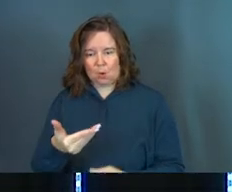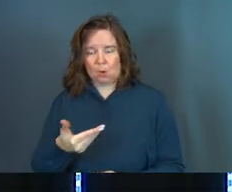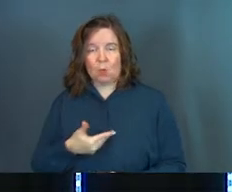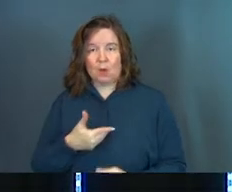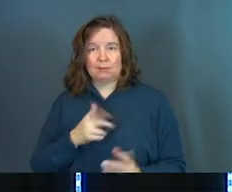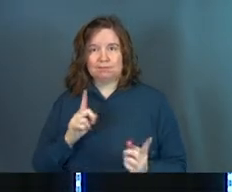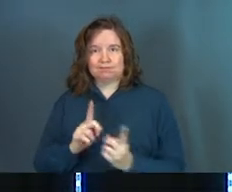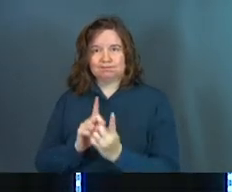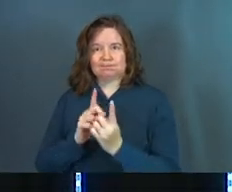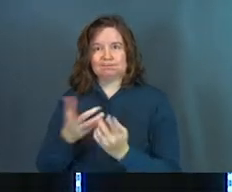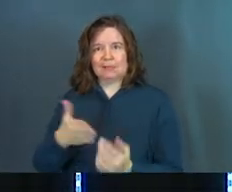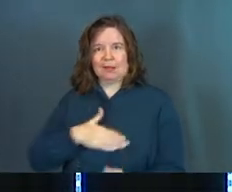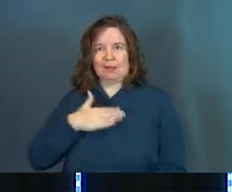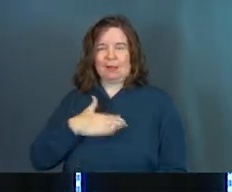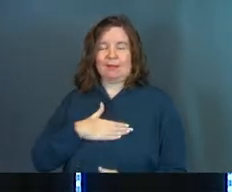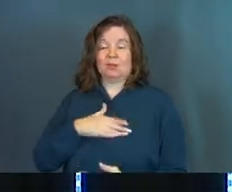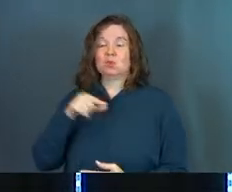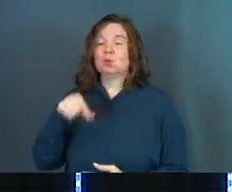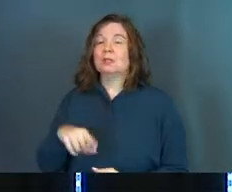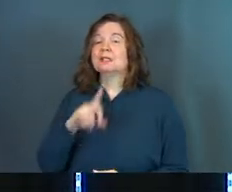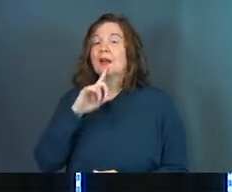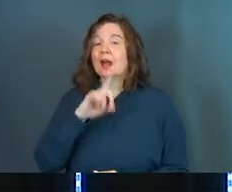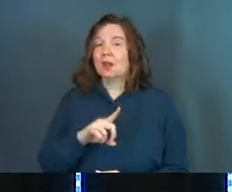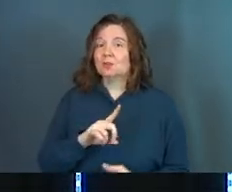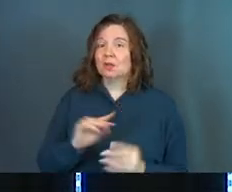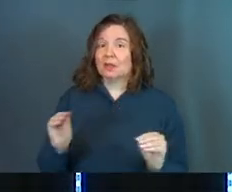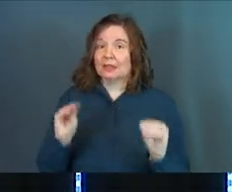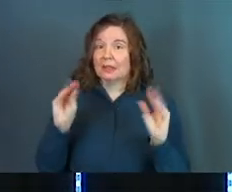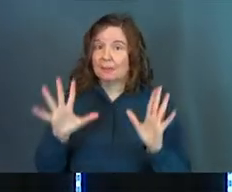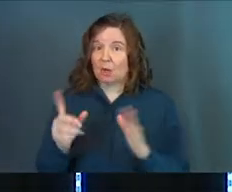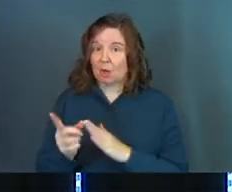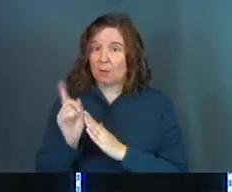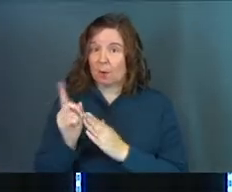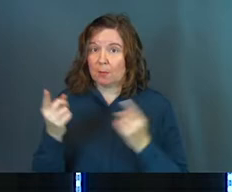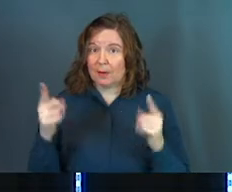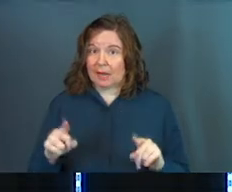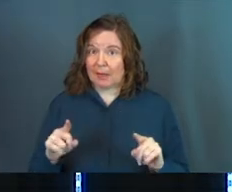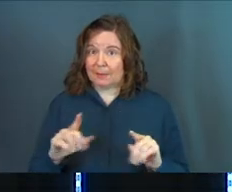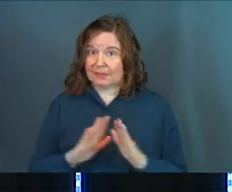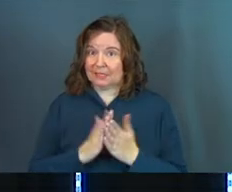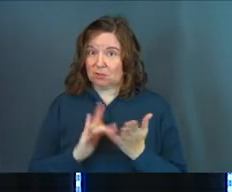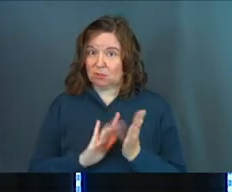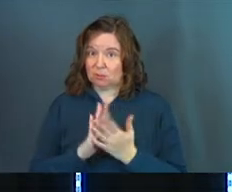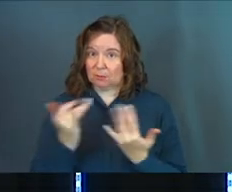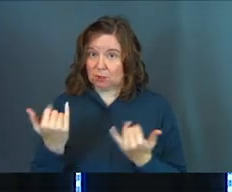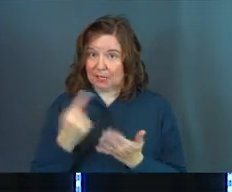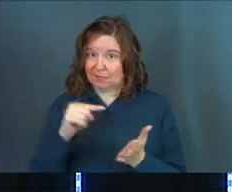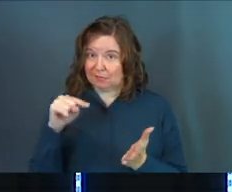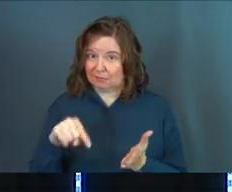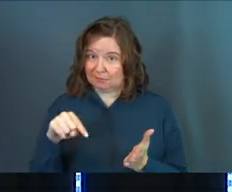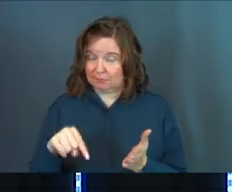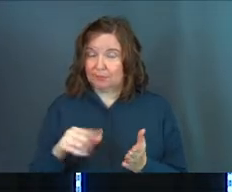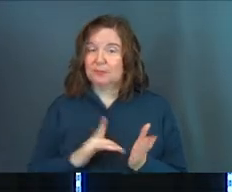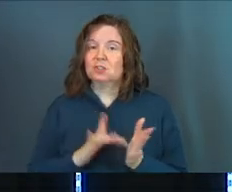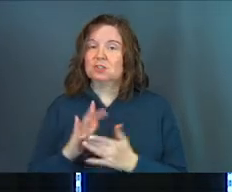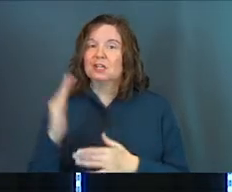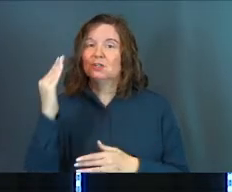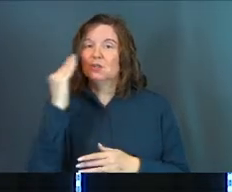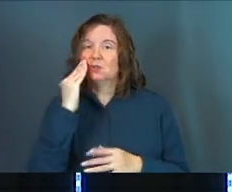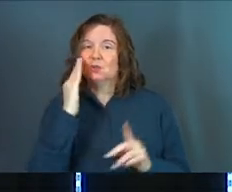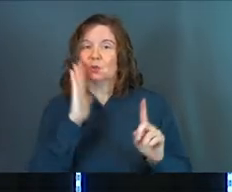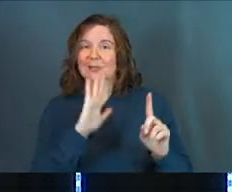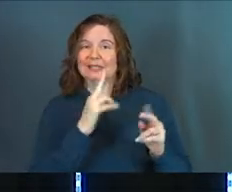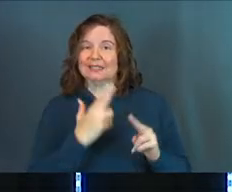him gladly. So this is actually the miracle moment in our text today. Jesus knew his